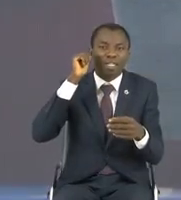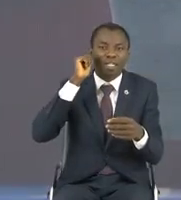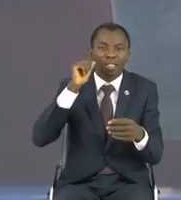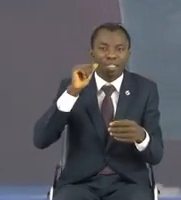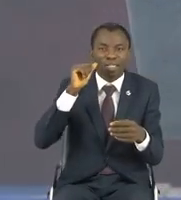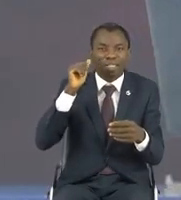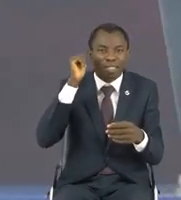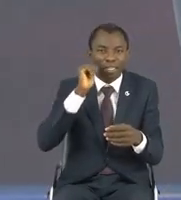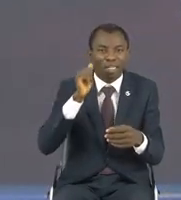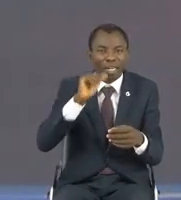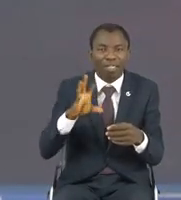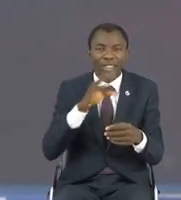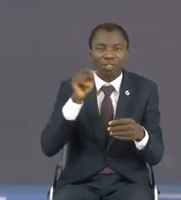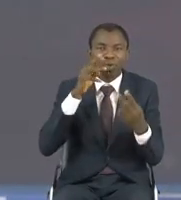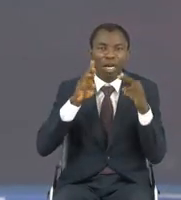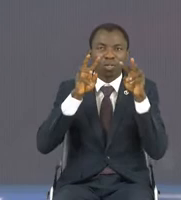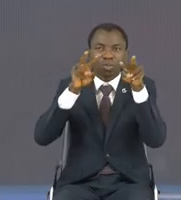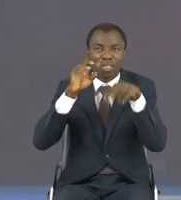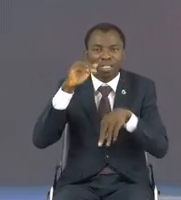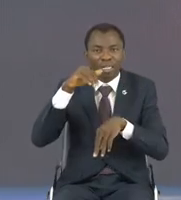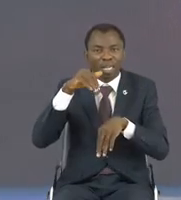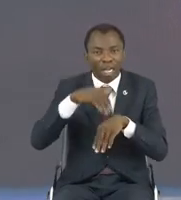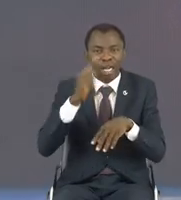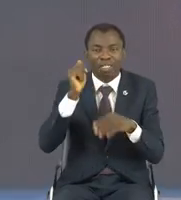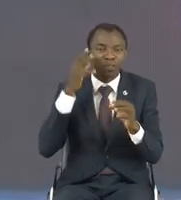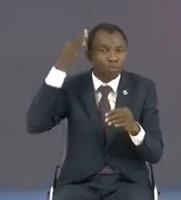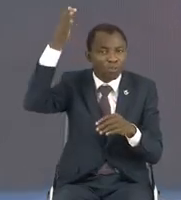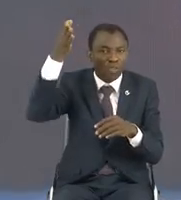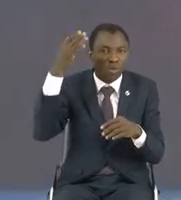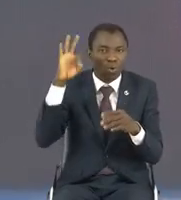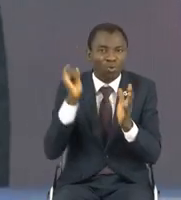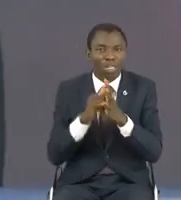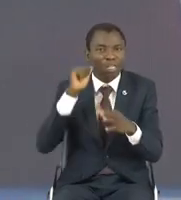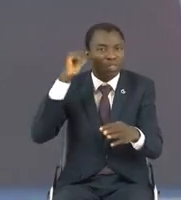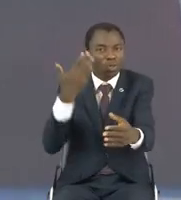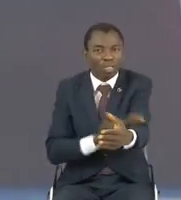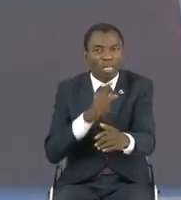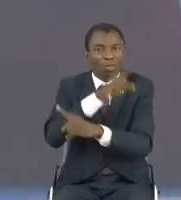at the future of that daughter. And when she does